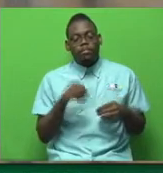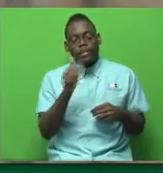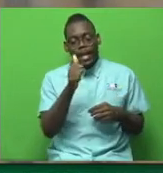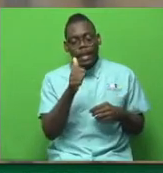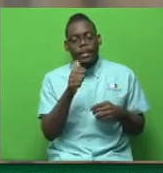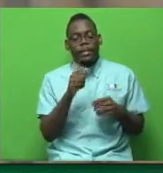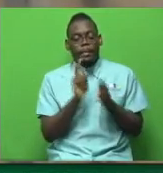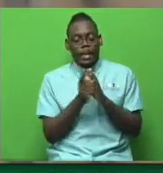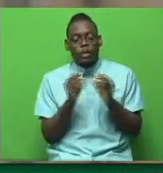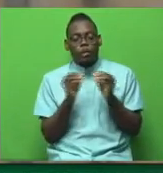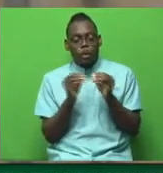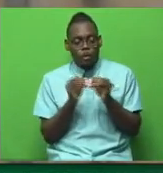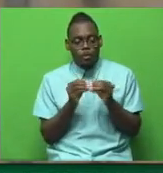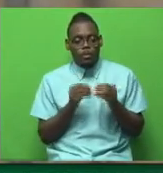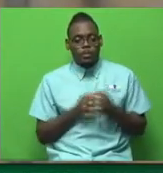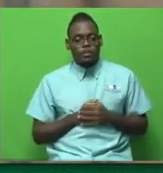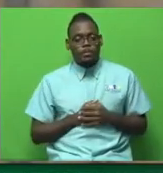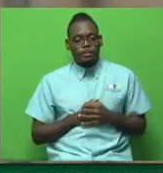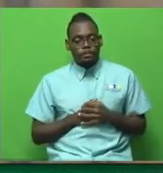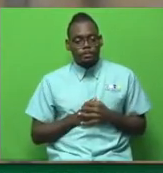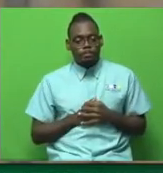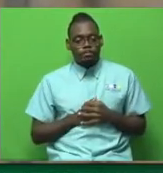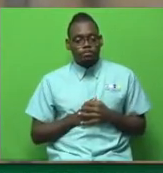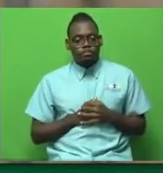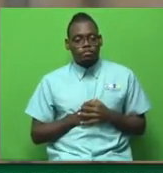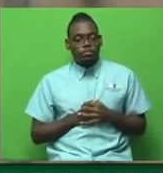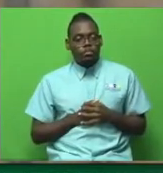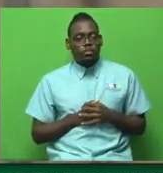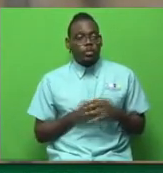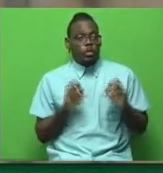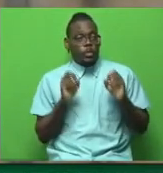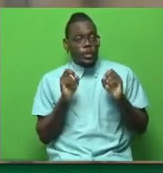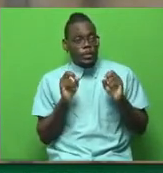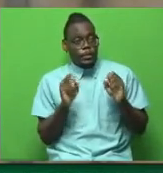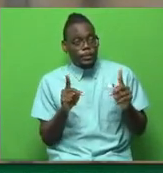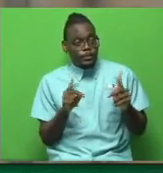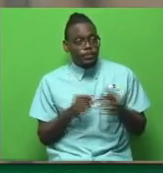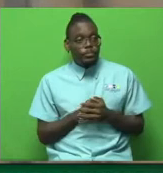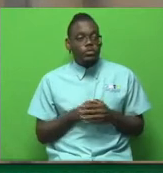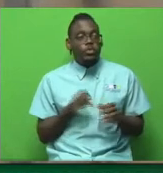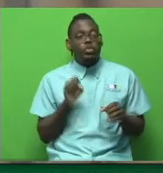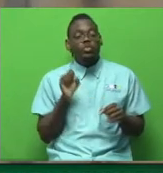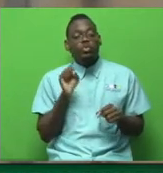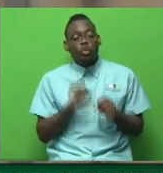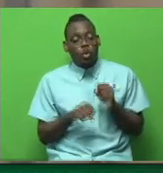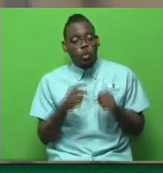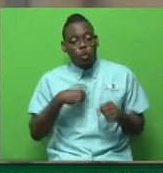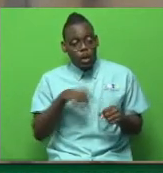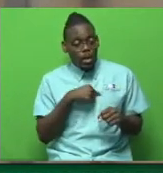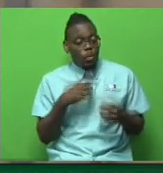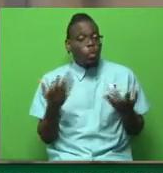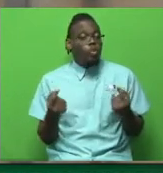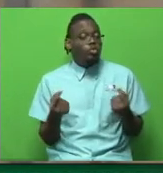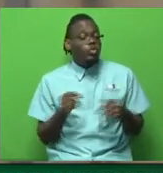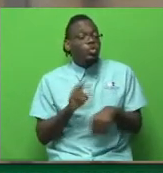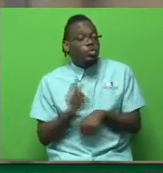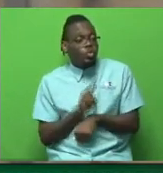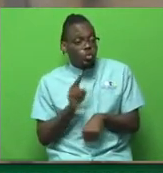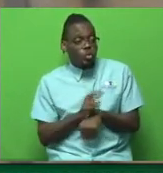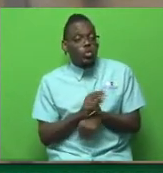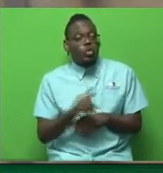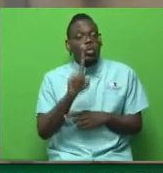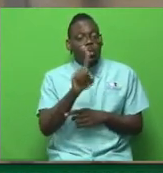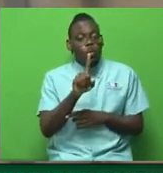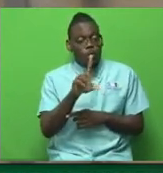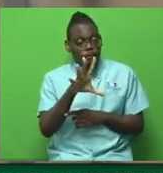you so Mr Deputy speaker we are going to use that allocation 150 million to do